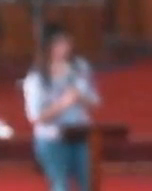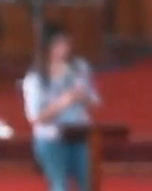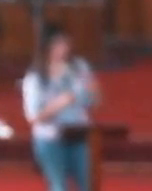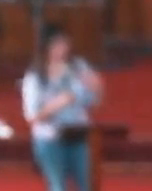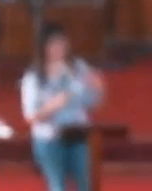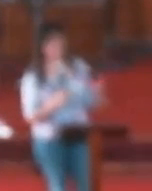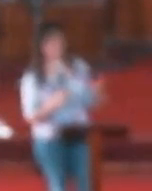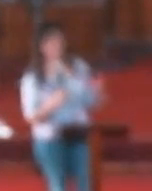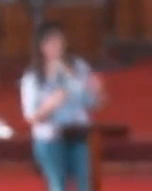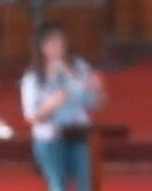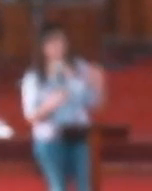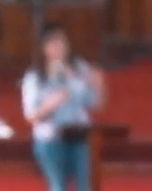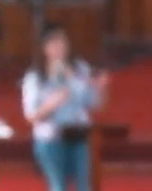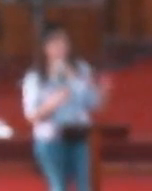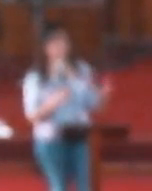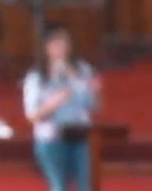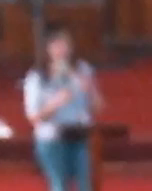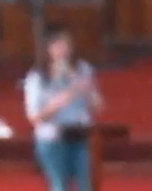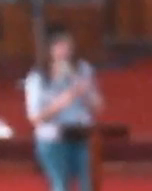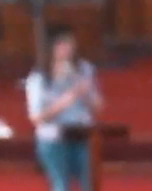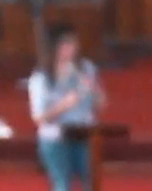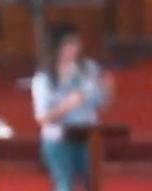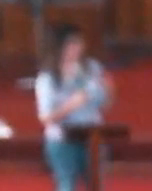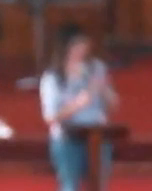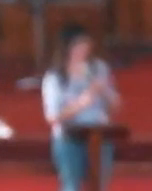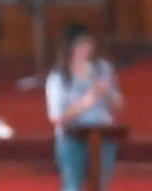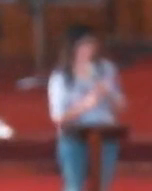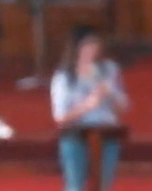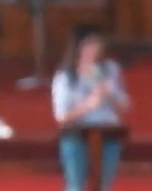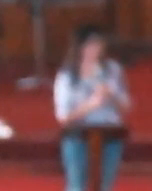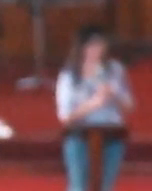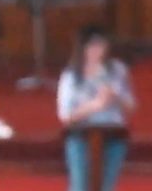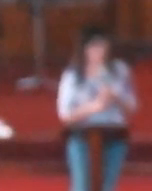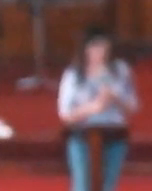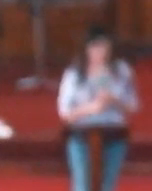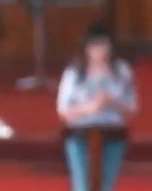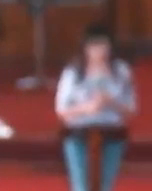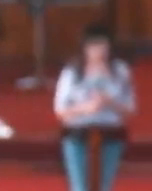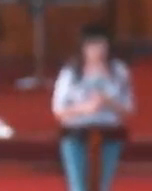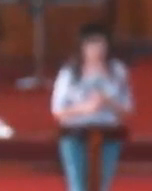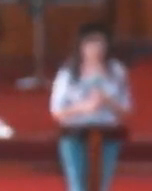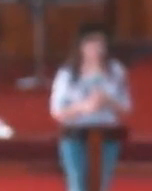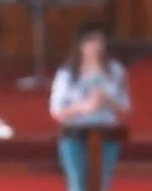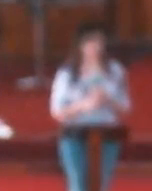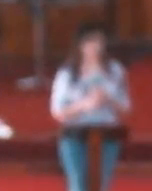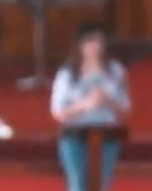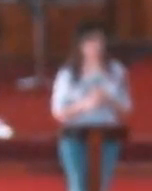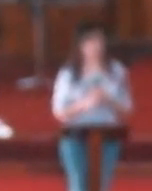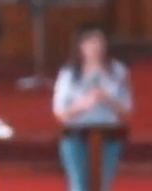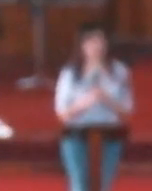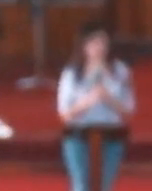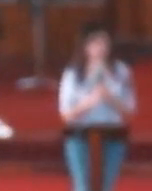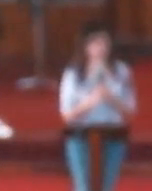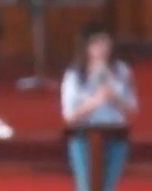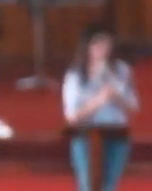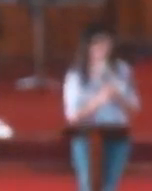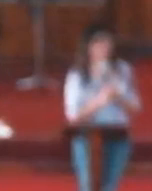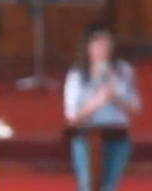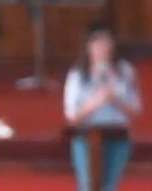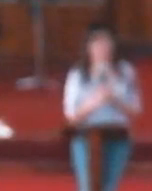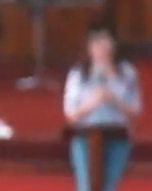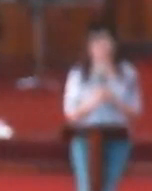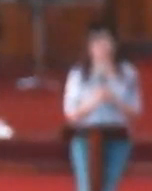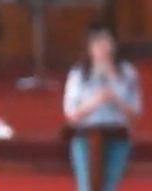now what would this effect have if I proclaim these words over these people? ¿Quién tiene un negocio propio? A ver. Who has their own